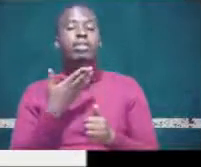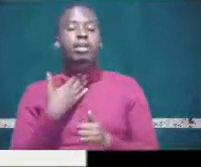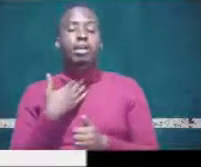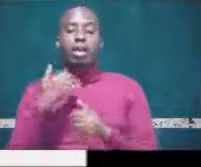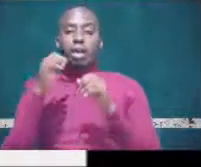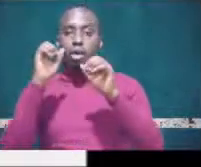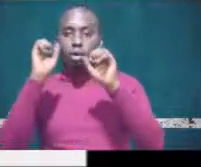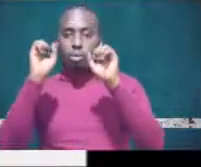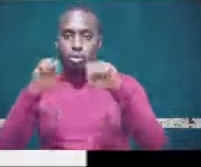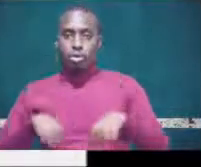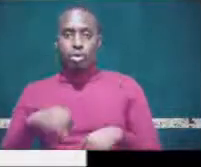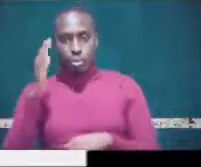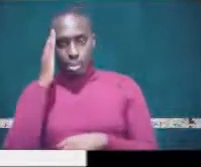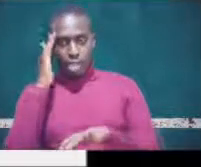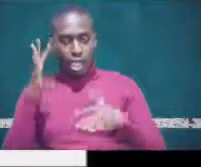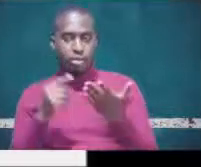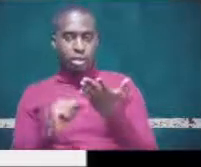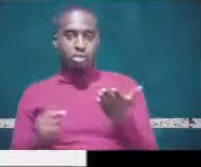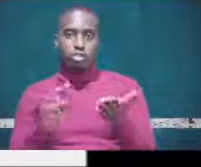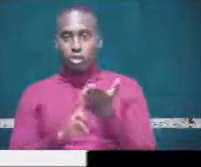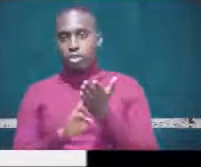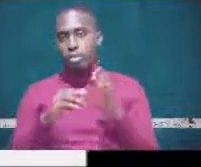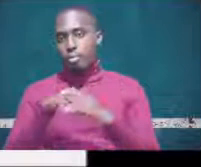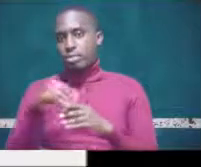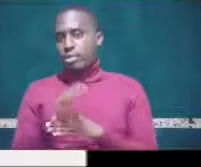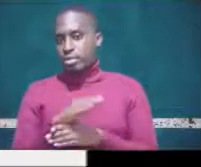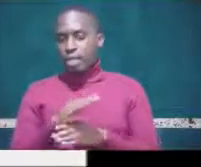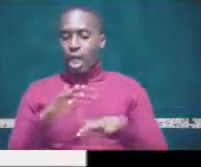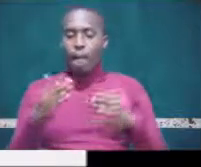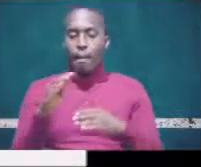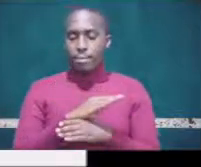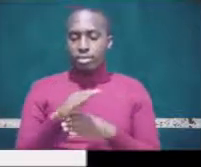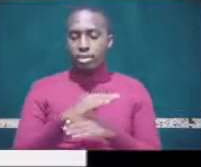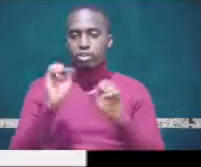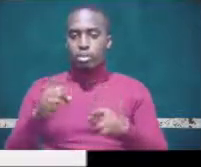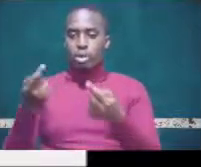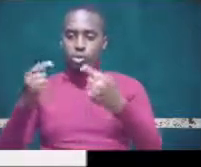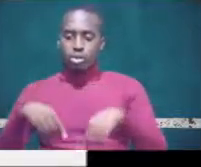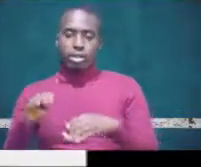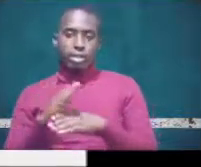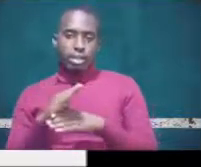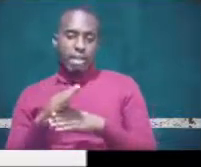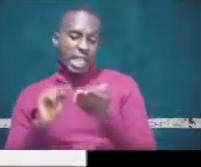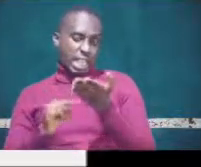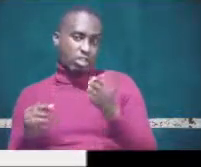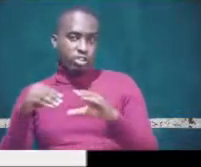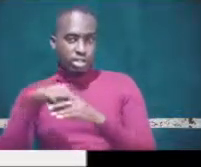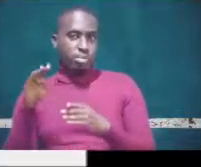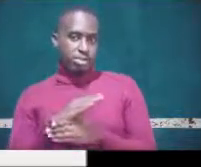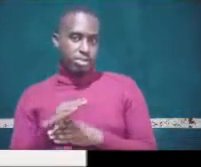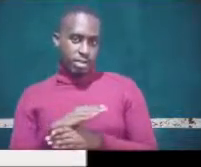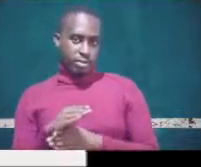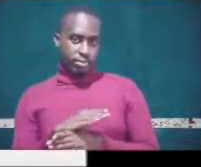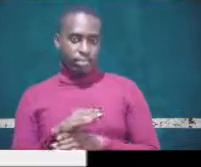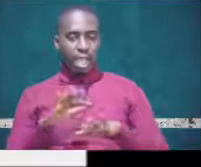how technology is applied in the business, how a business can apply technology, because we are seeing technology in business